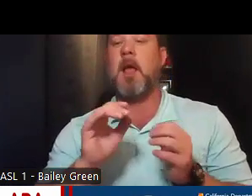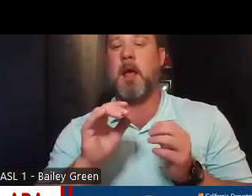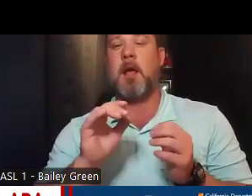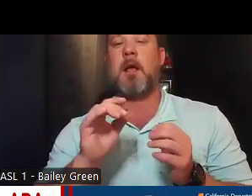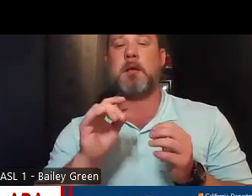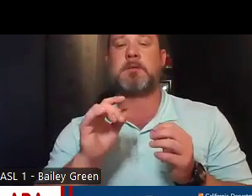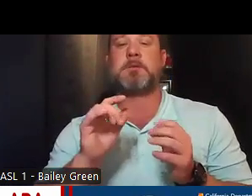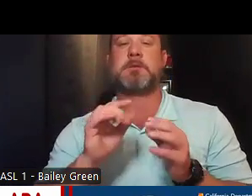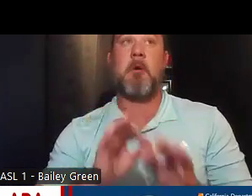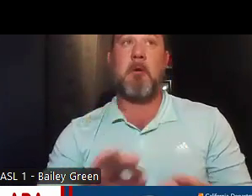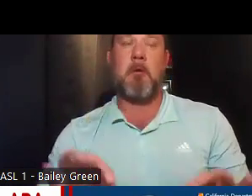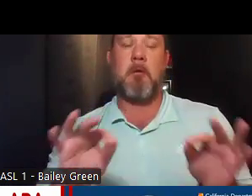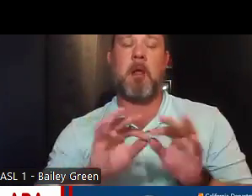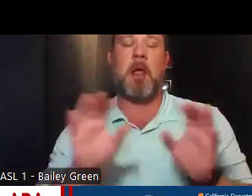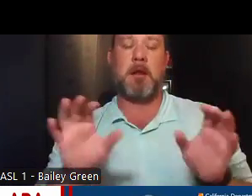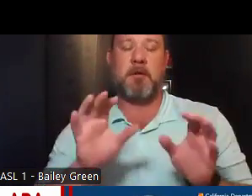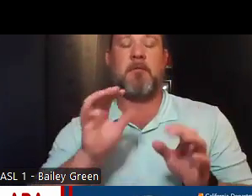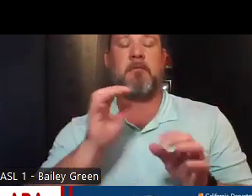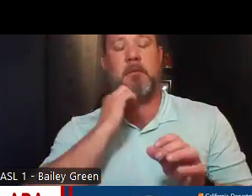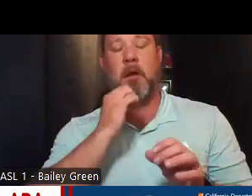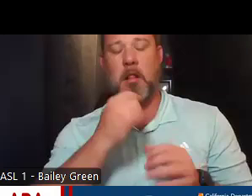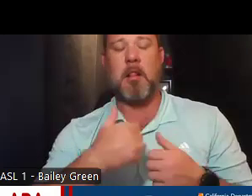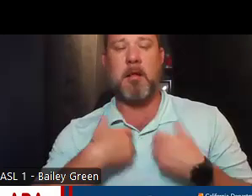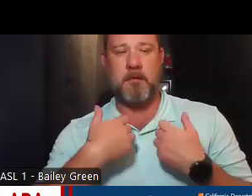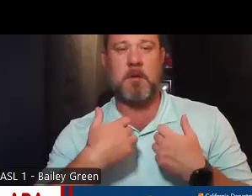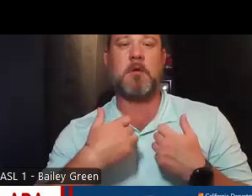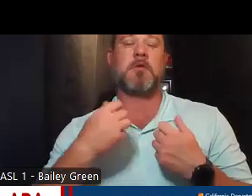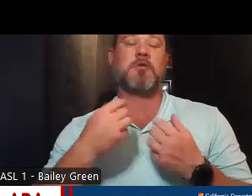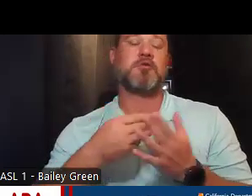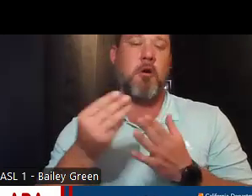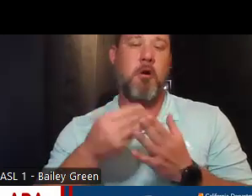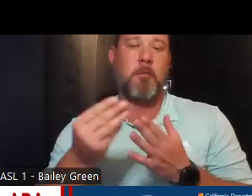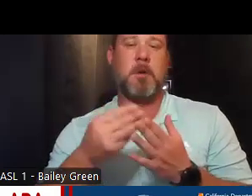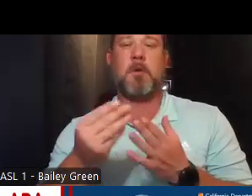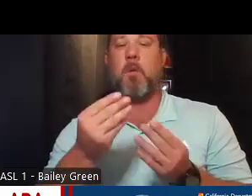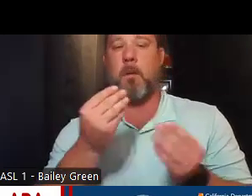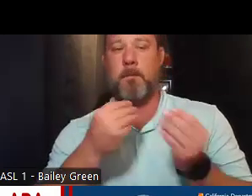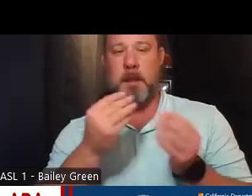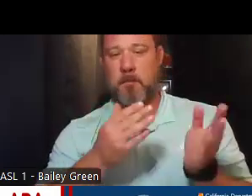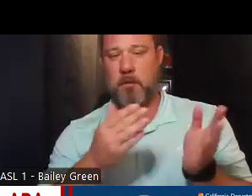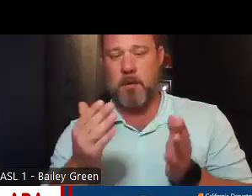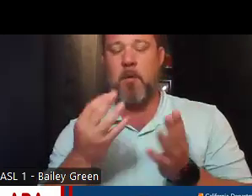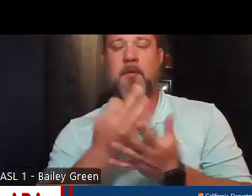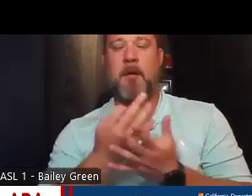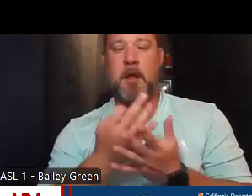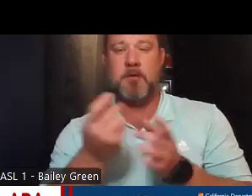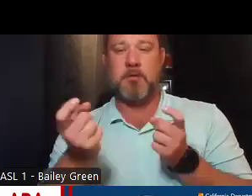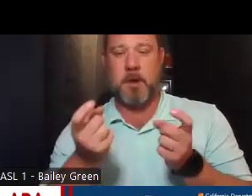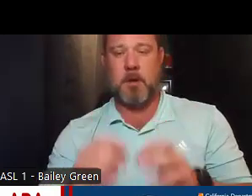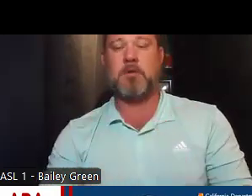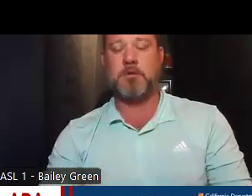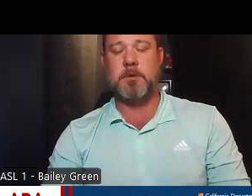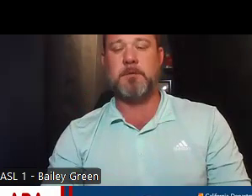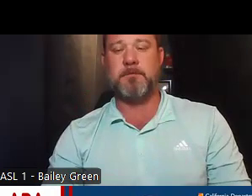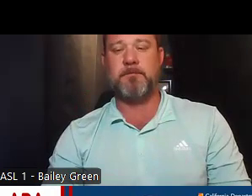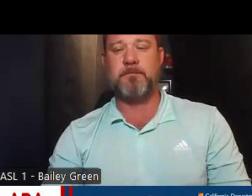as instrumental activities of daily living, such as shopping or meal prep or financial management. These